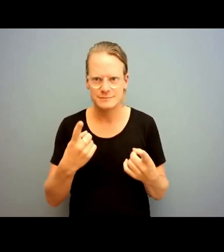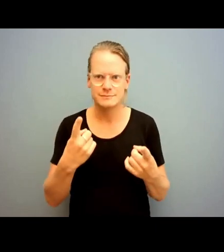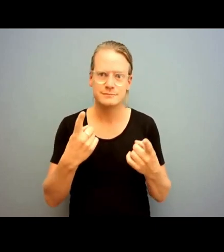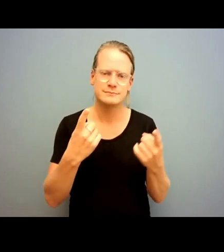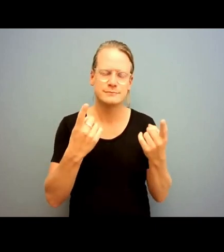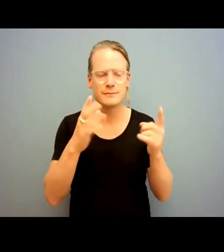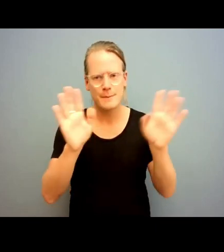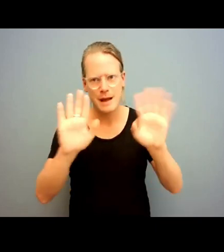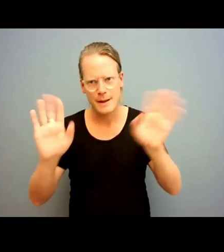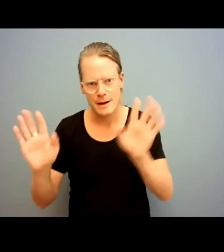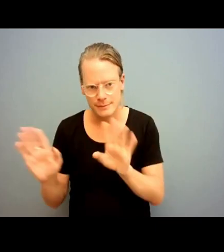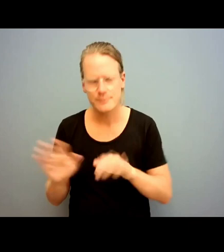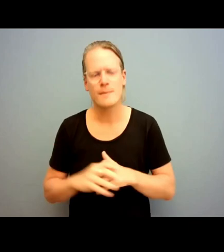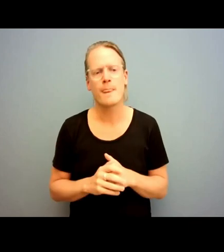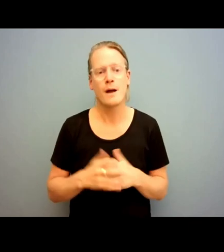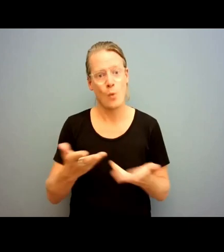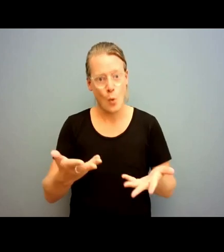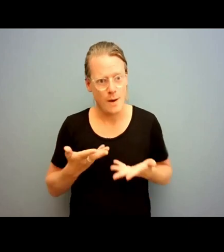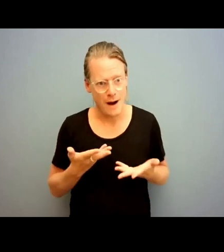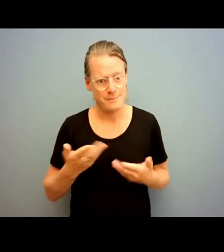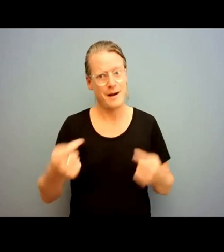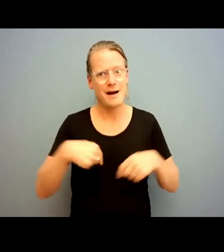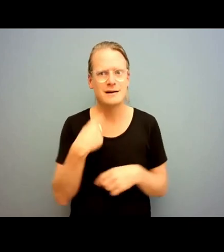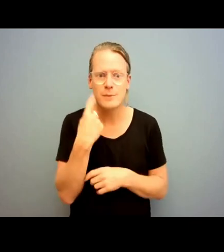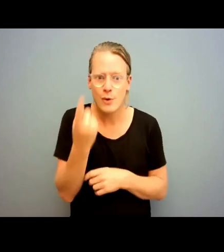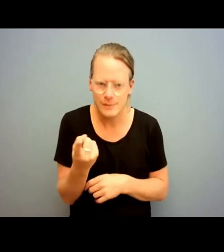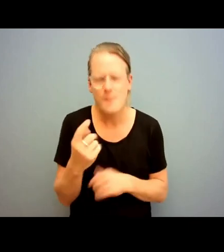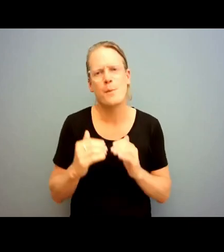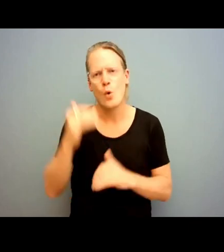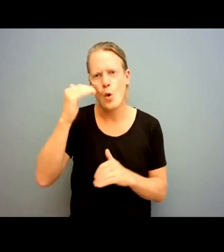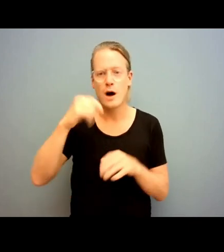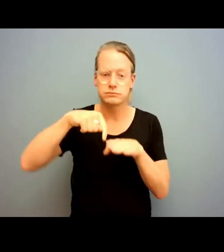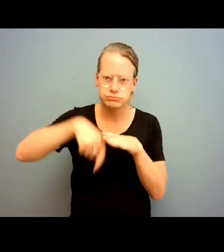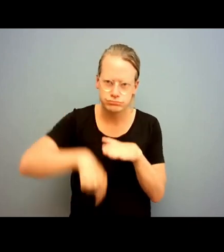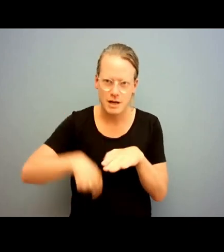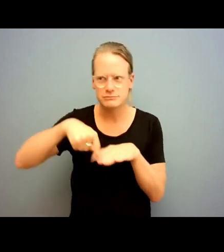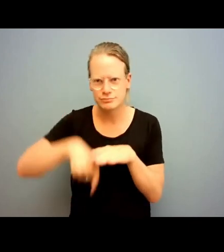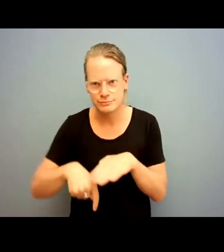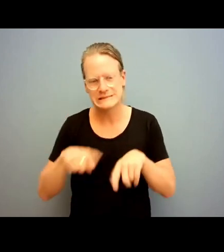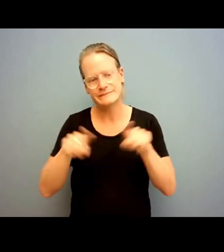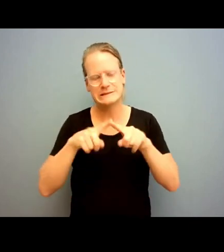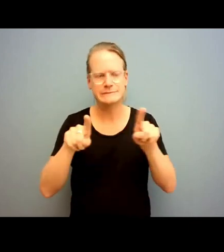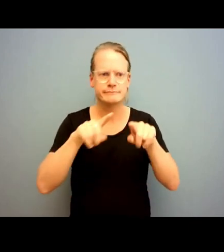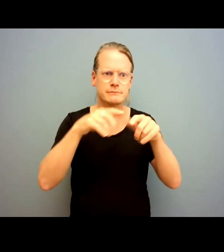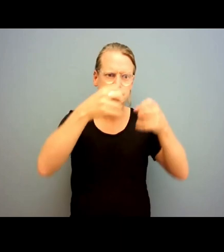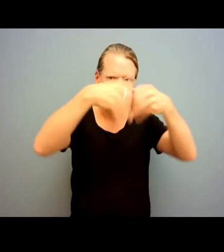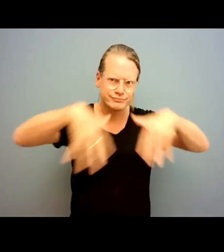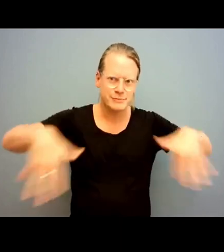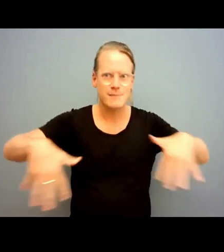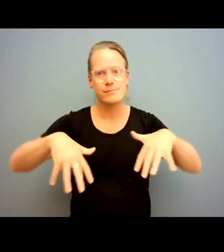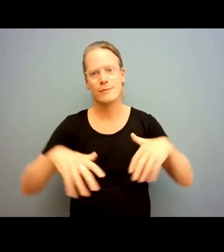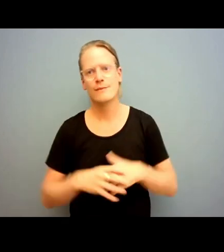and the service provisions, the different systems for reaching out